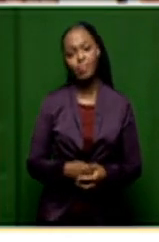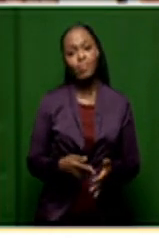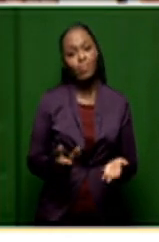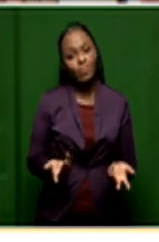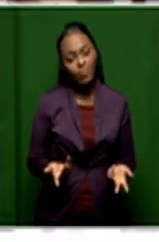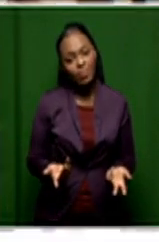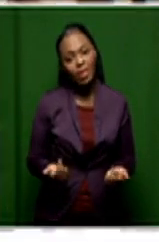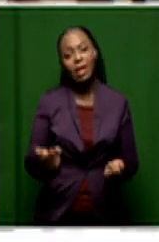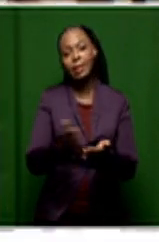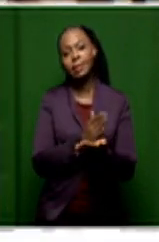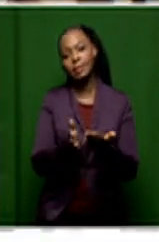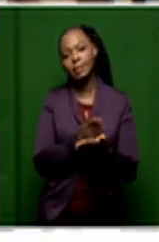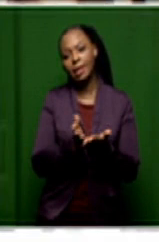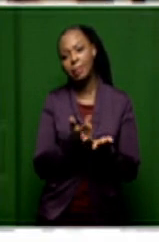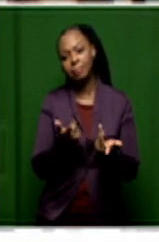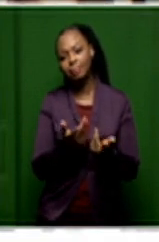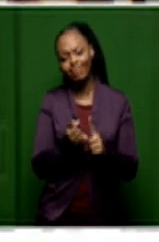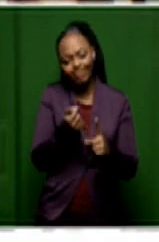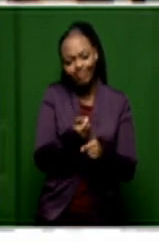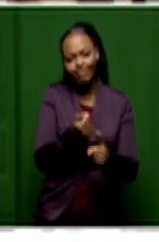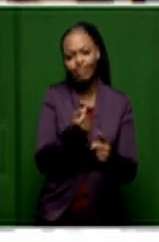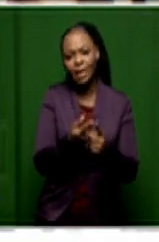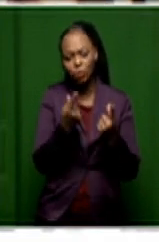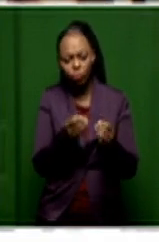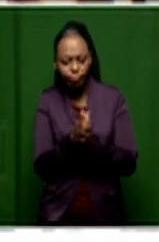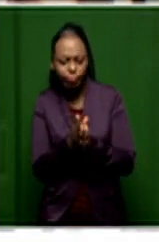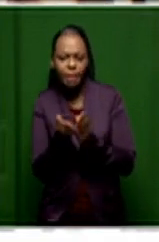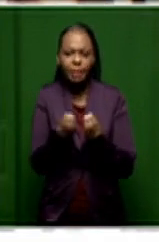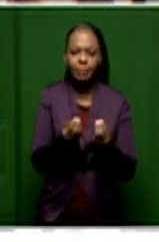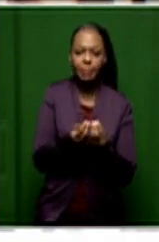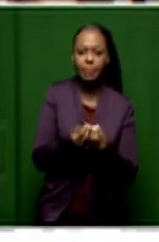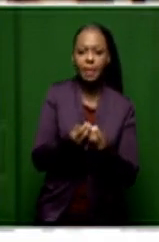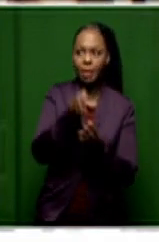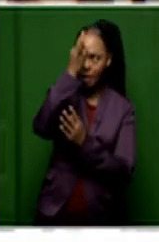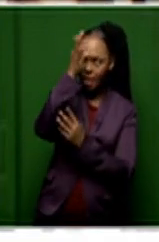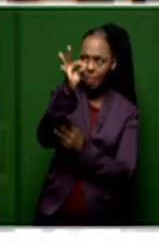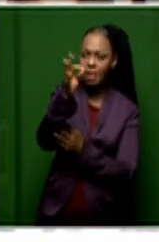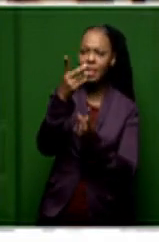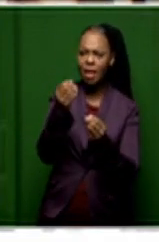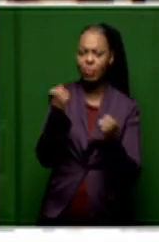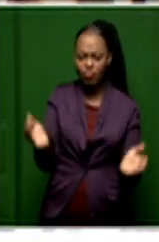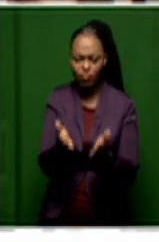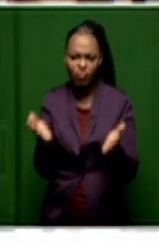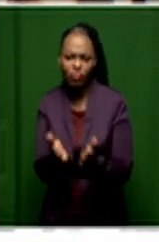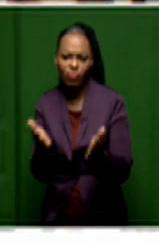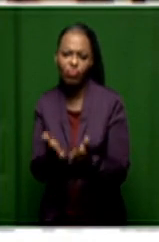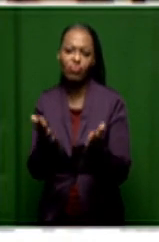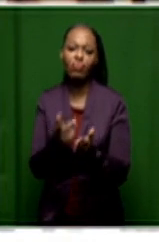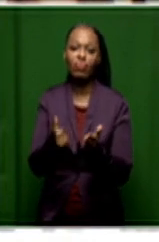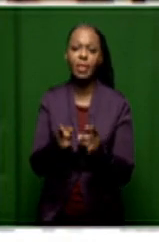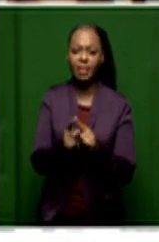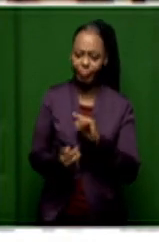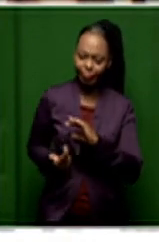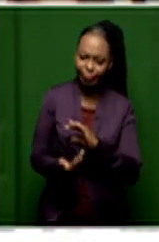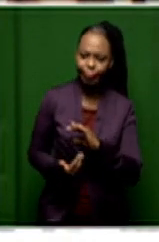certain steps taken by the government in recent months that do provide quite a lot of encouragement. Certainly, the